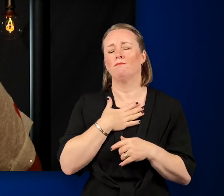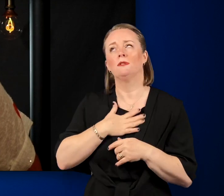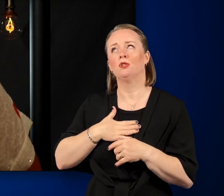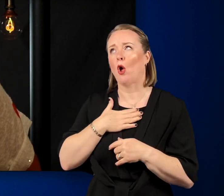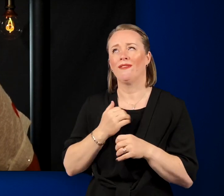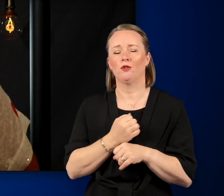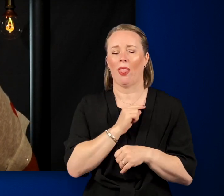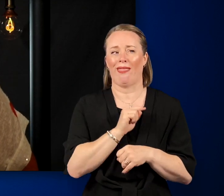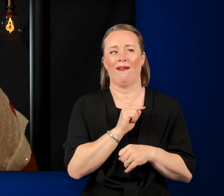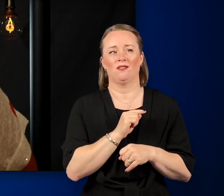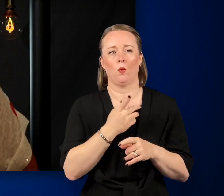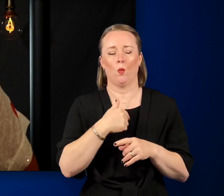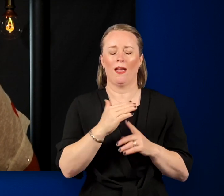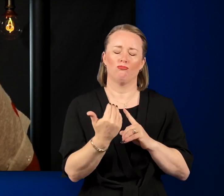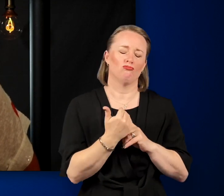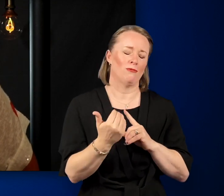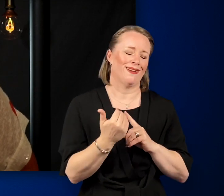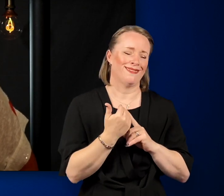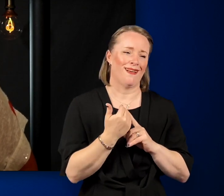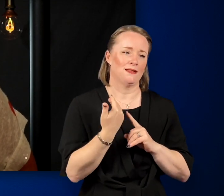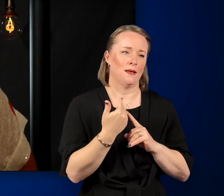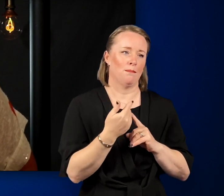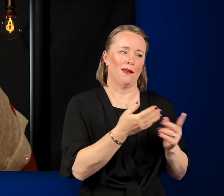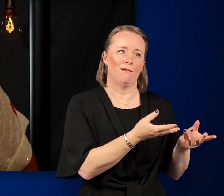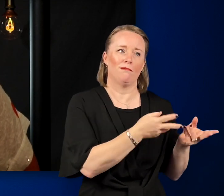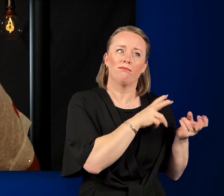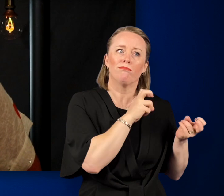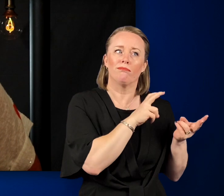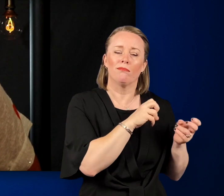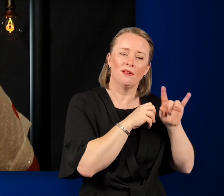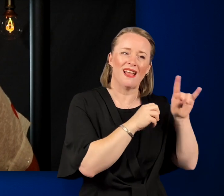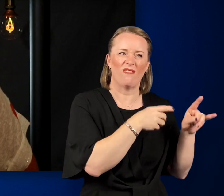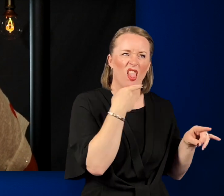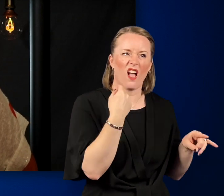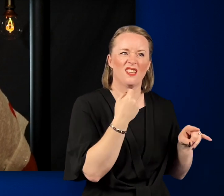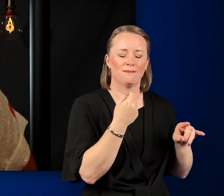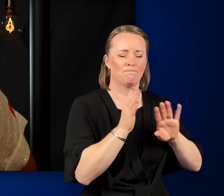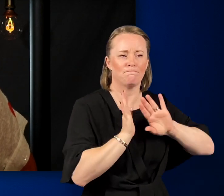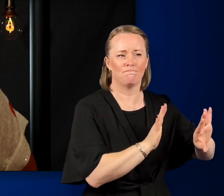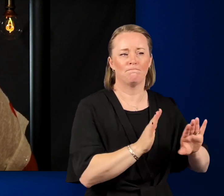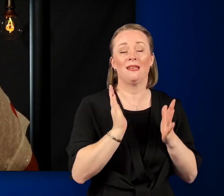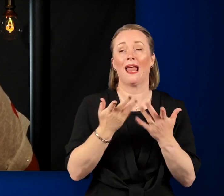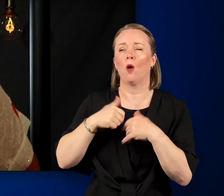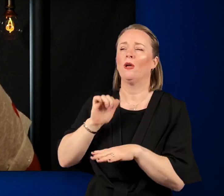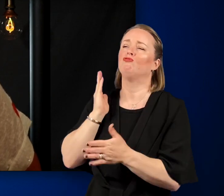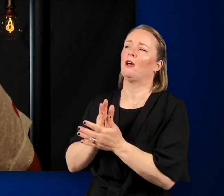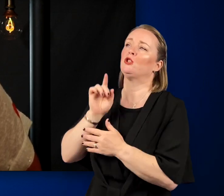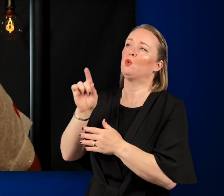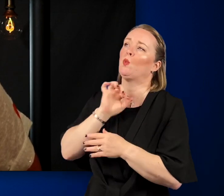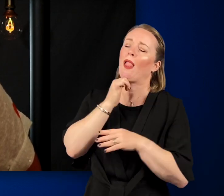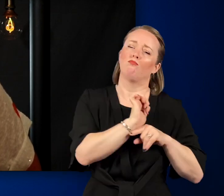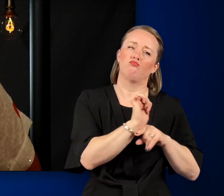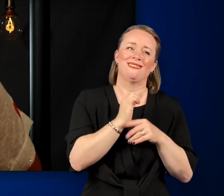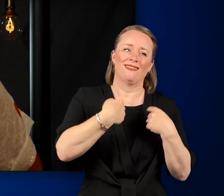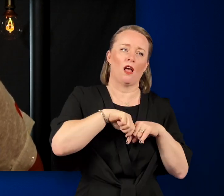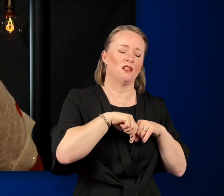We recognise it. And we say that we trust you to protect us from the enemy, to feed